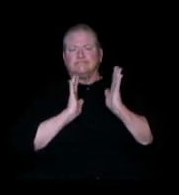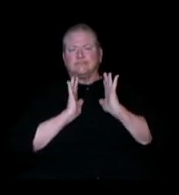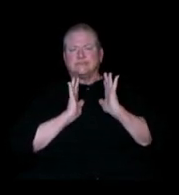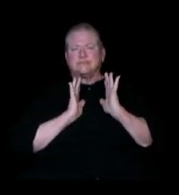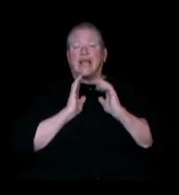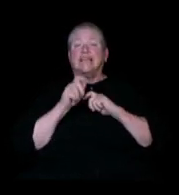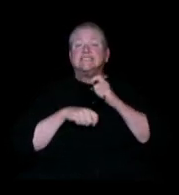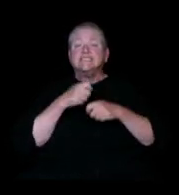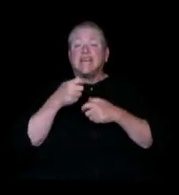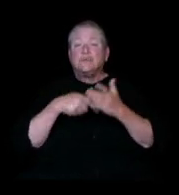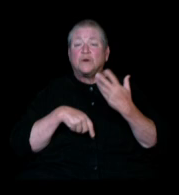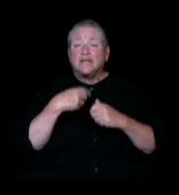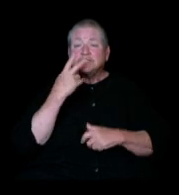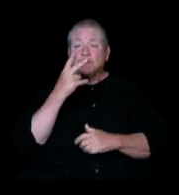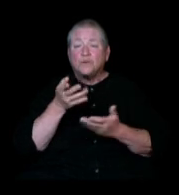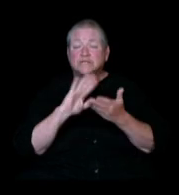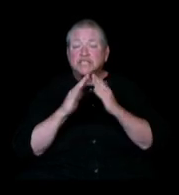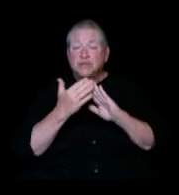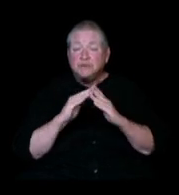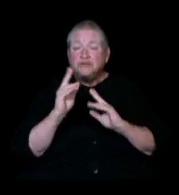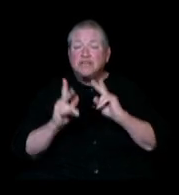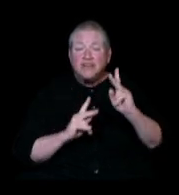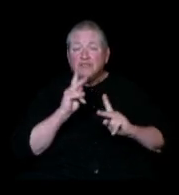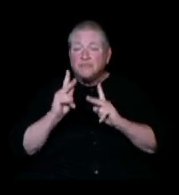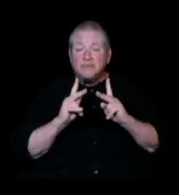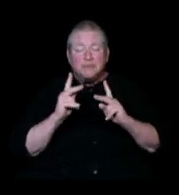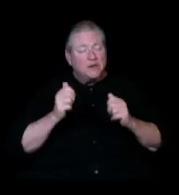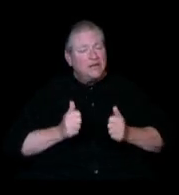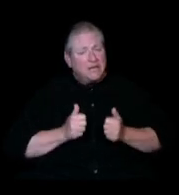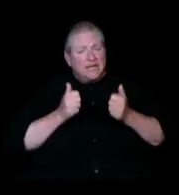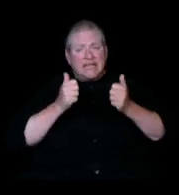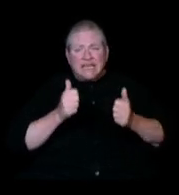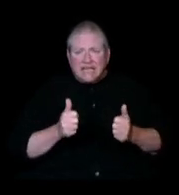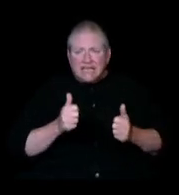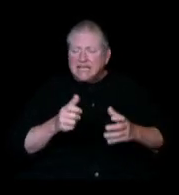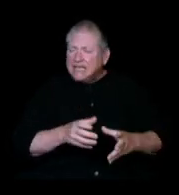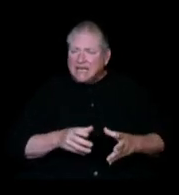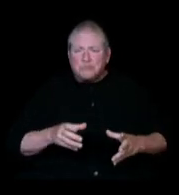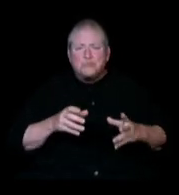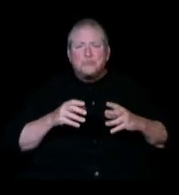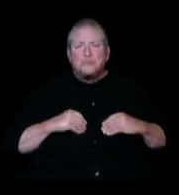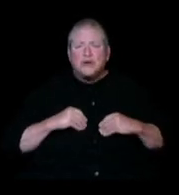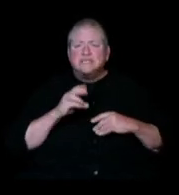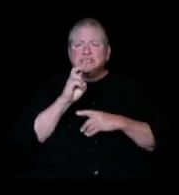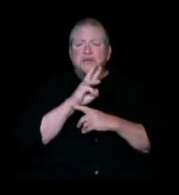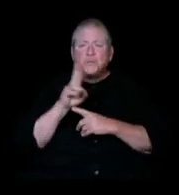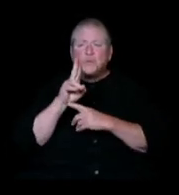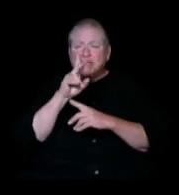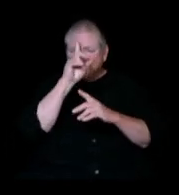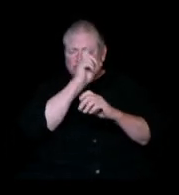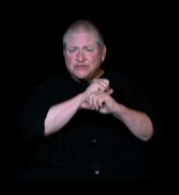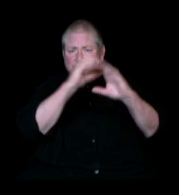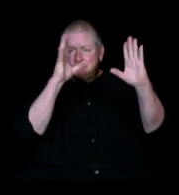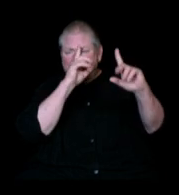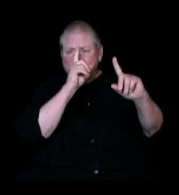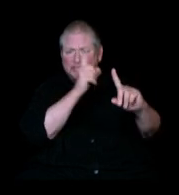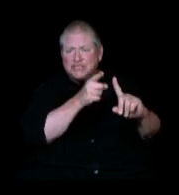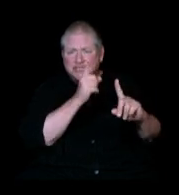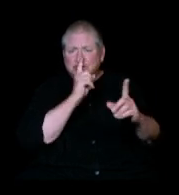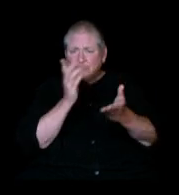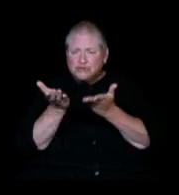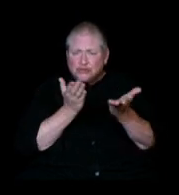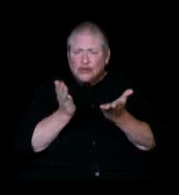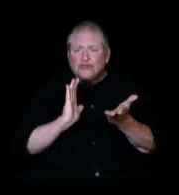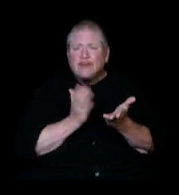Instead, what I saw was a community of people leaning in and embracing Western's mission to serve our students and our